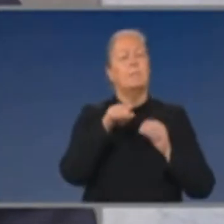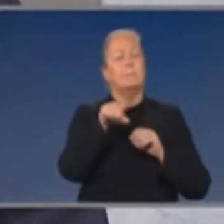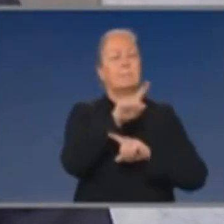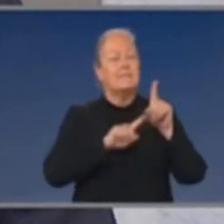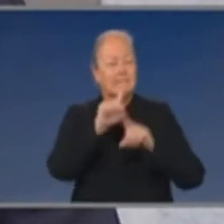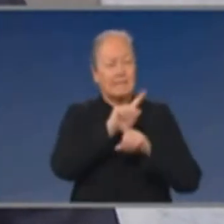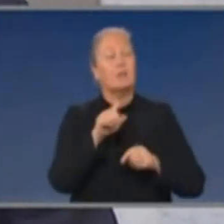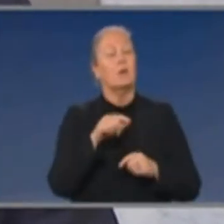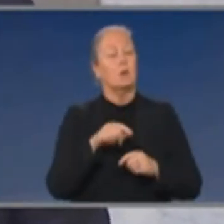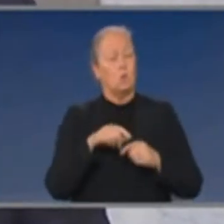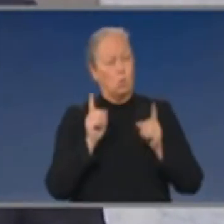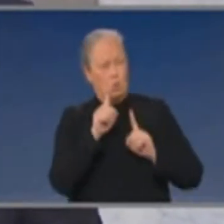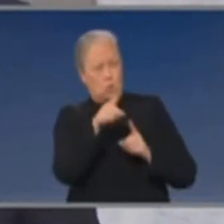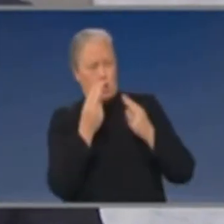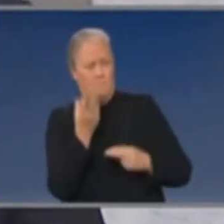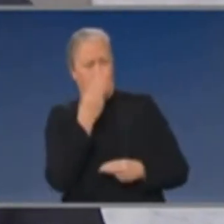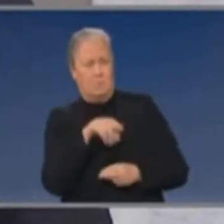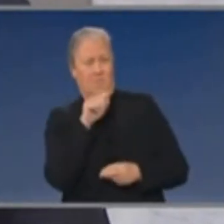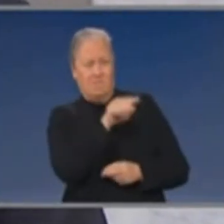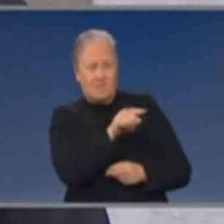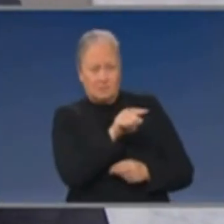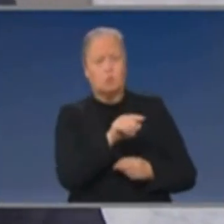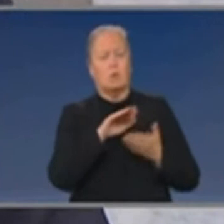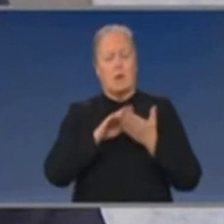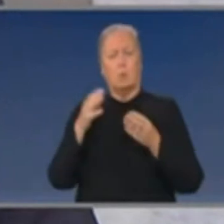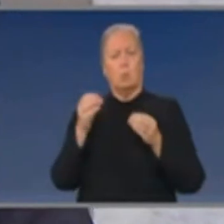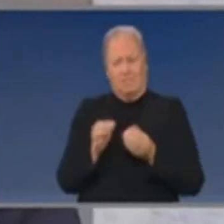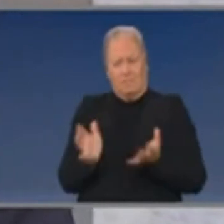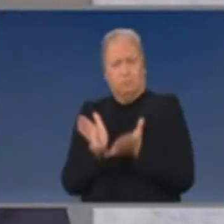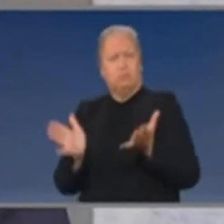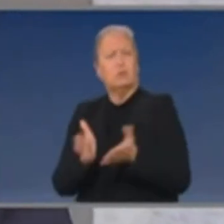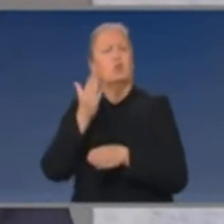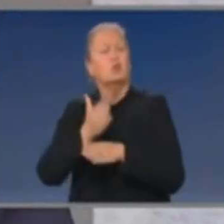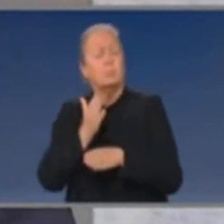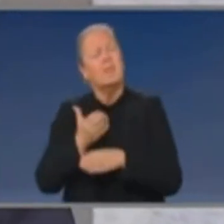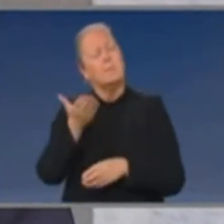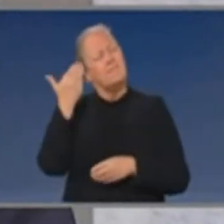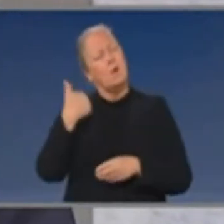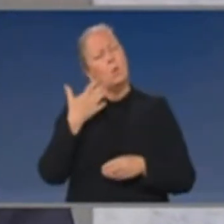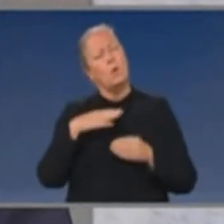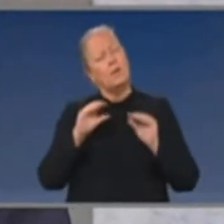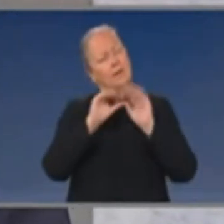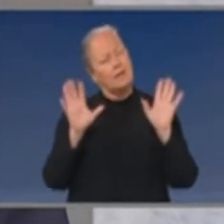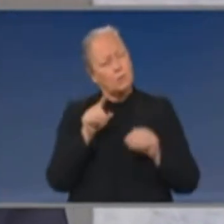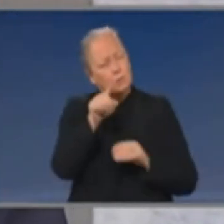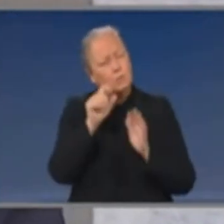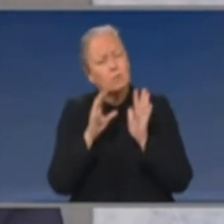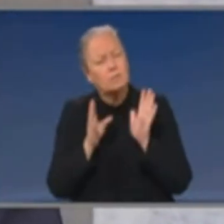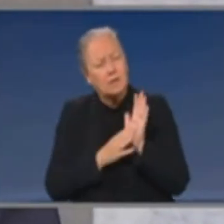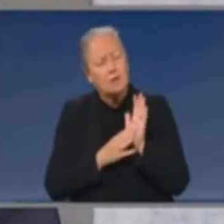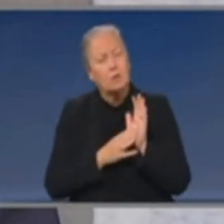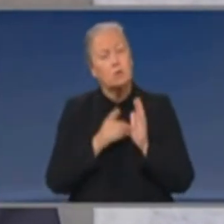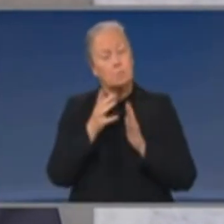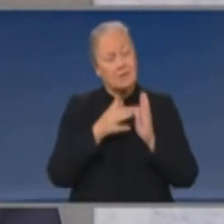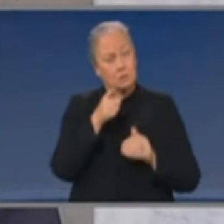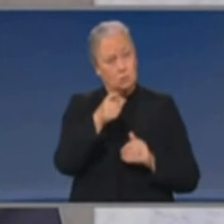out of that would add momentum to this jobs recovery? And just to clarify, you said before that you expected full-time jobs